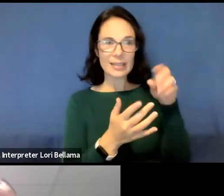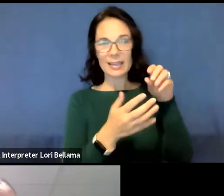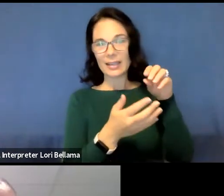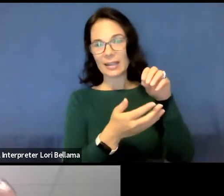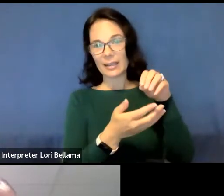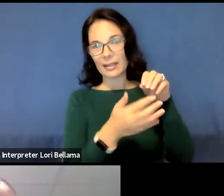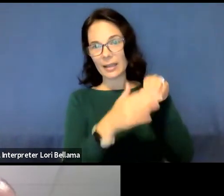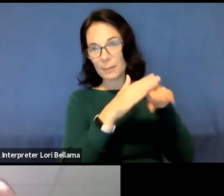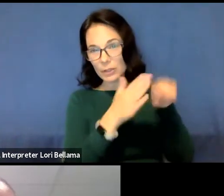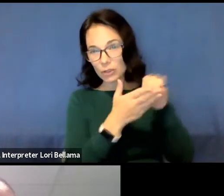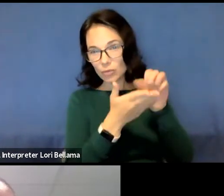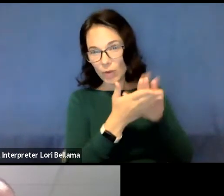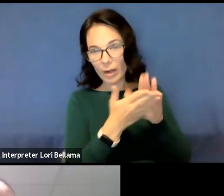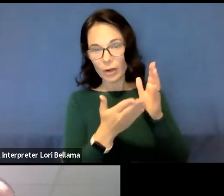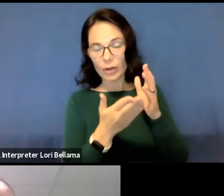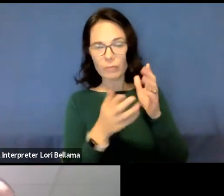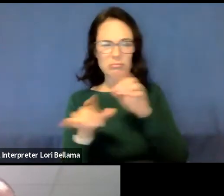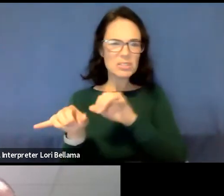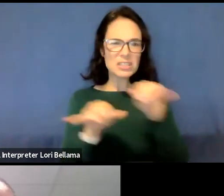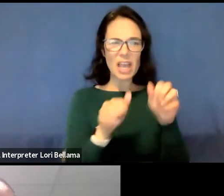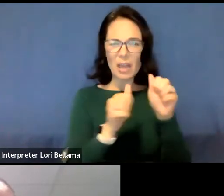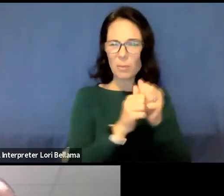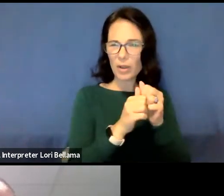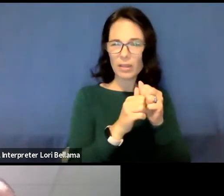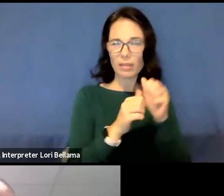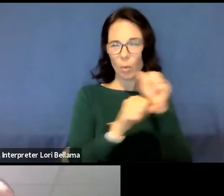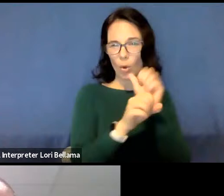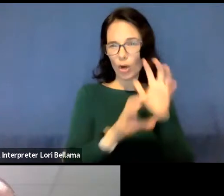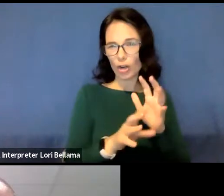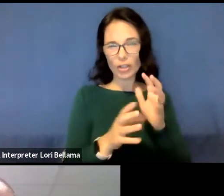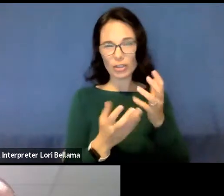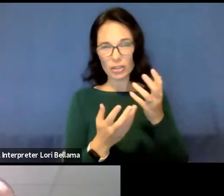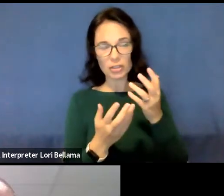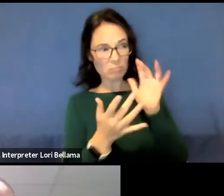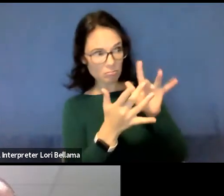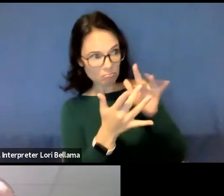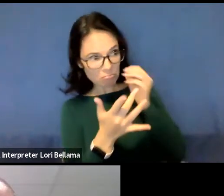and Records, just contact Lisa Lundgren and she'll clear that. That's a very quick